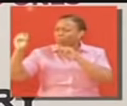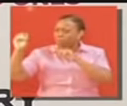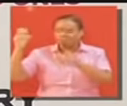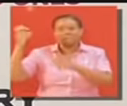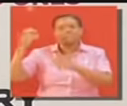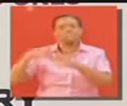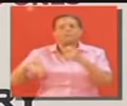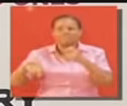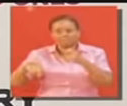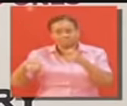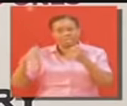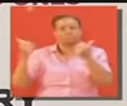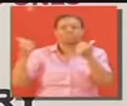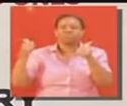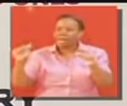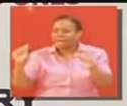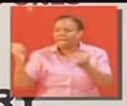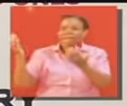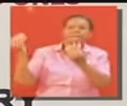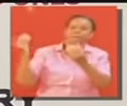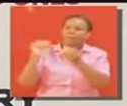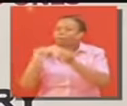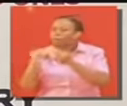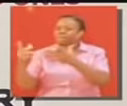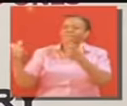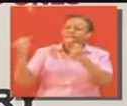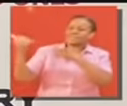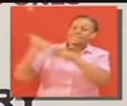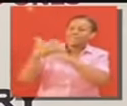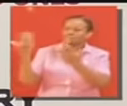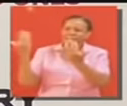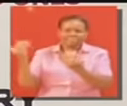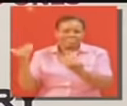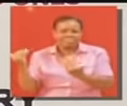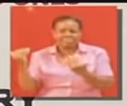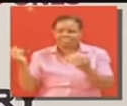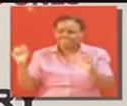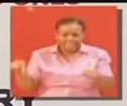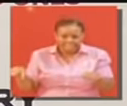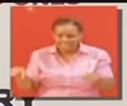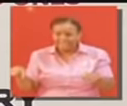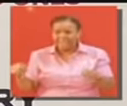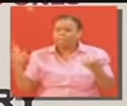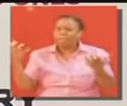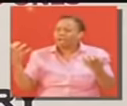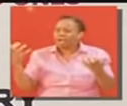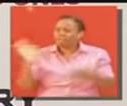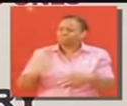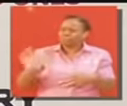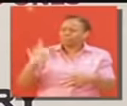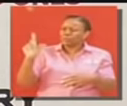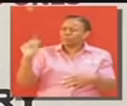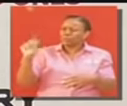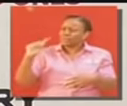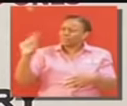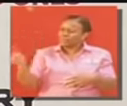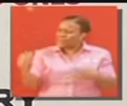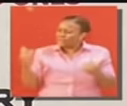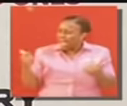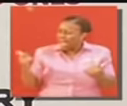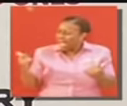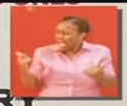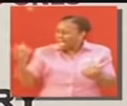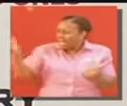to get an expedited first batch. I said I would like to have about 20,000 up front.